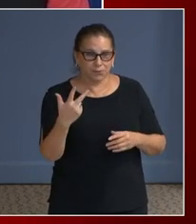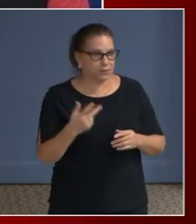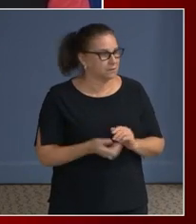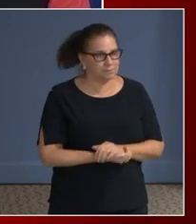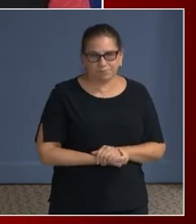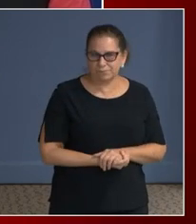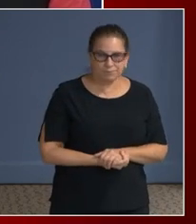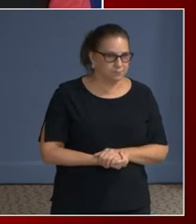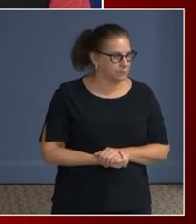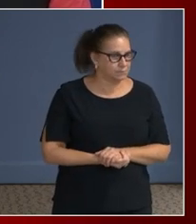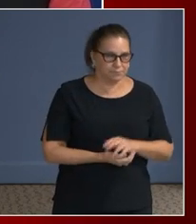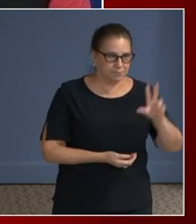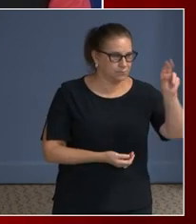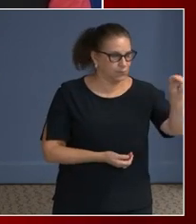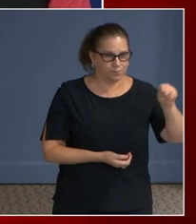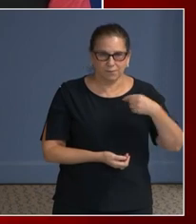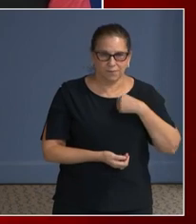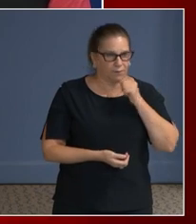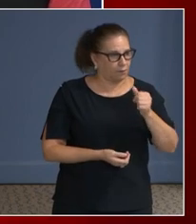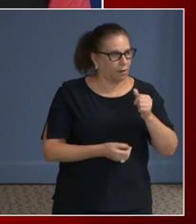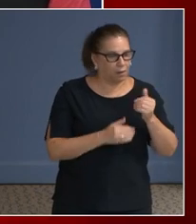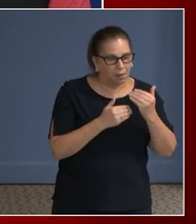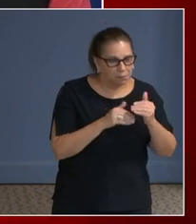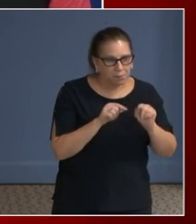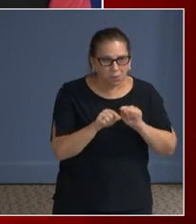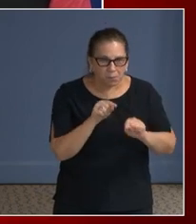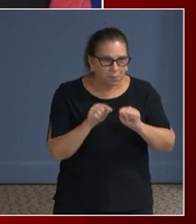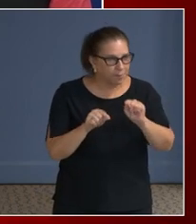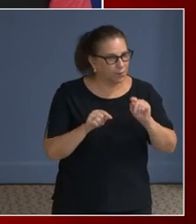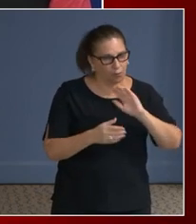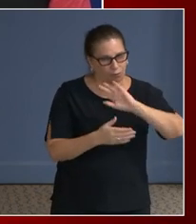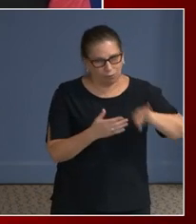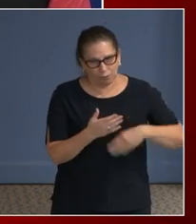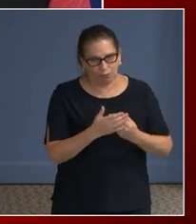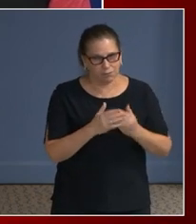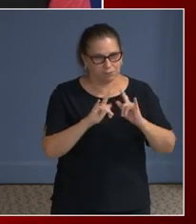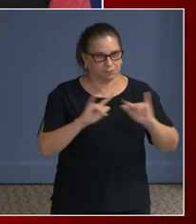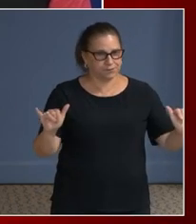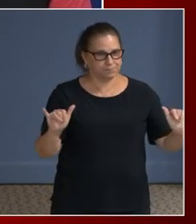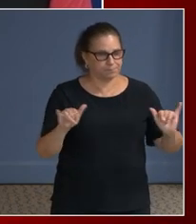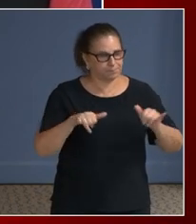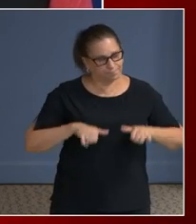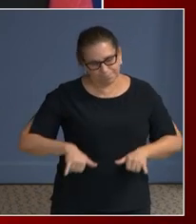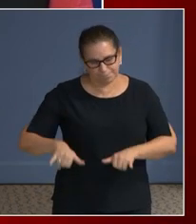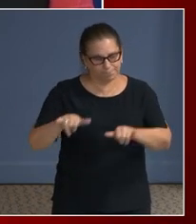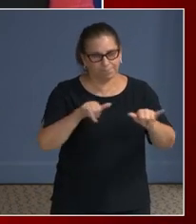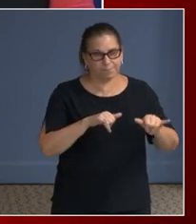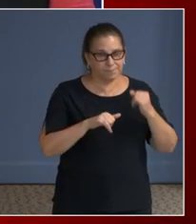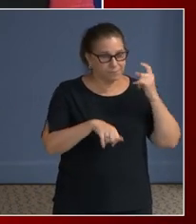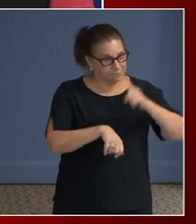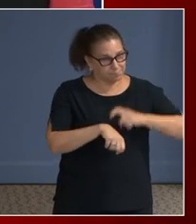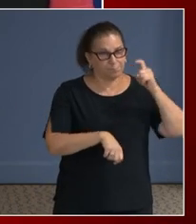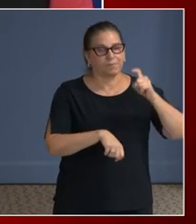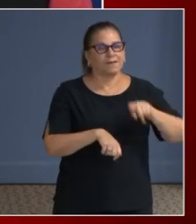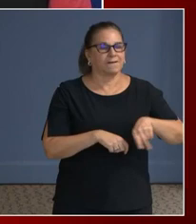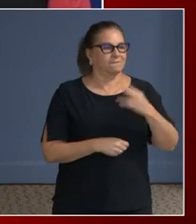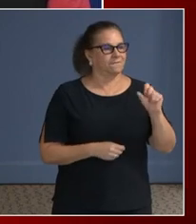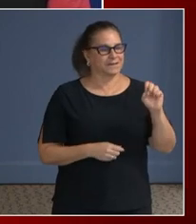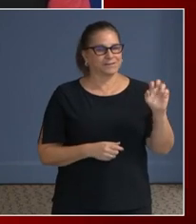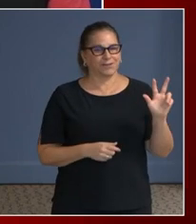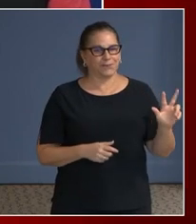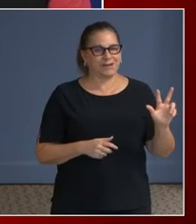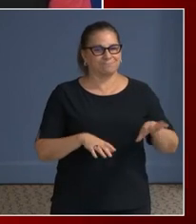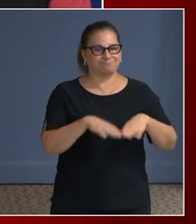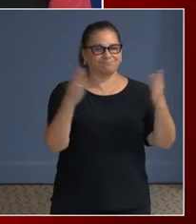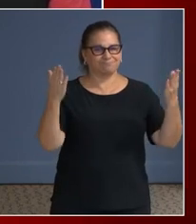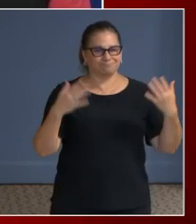on what activities we turn on and off, can impact the numbers that we see here. So for example, if we have more businesses moving